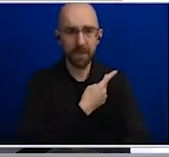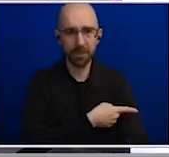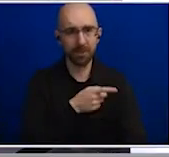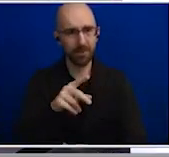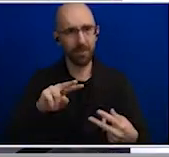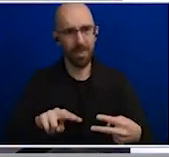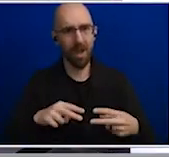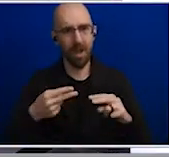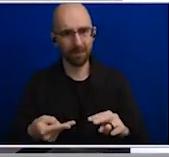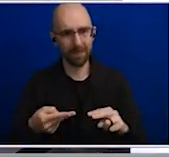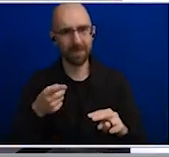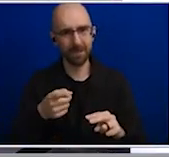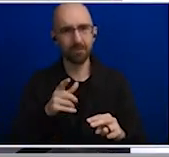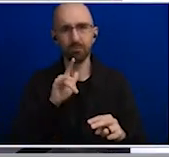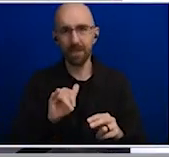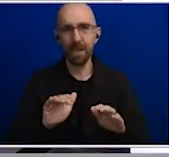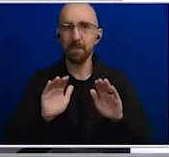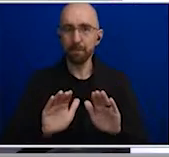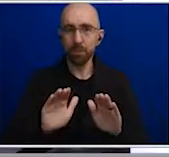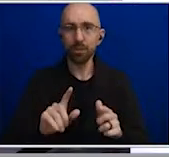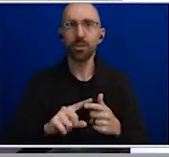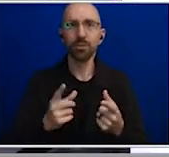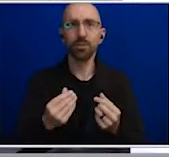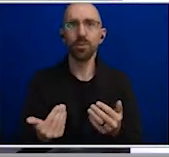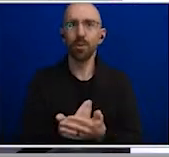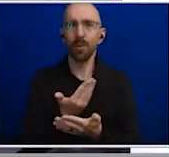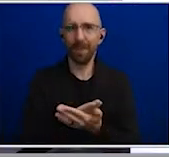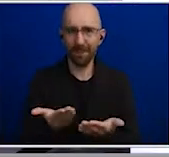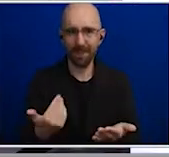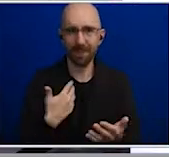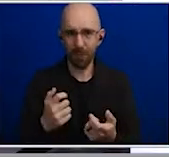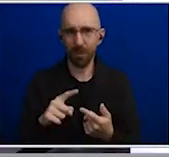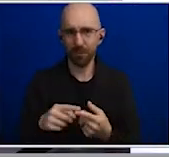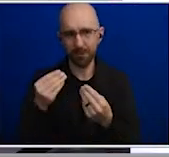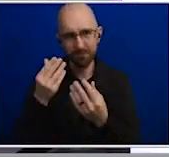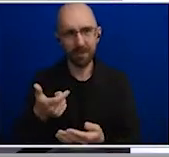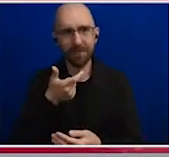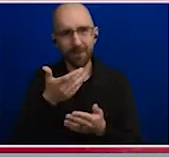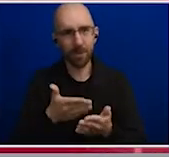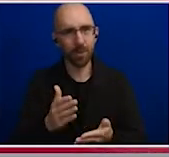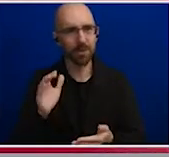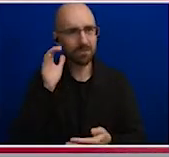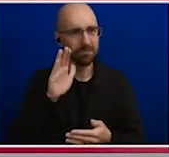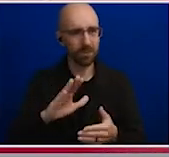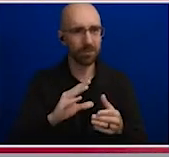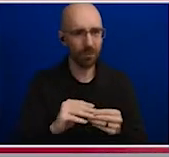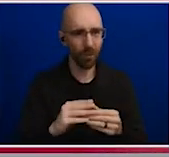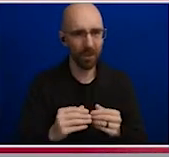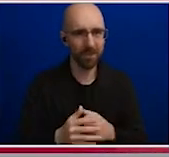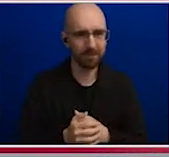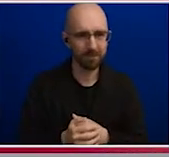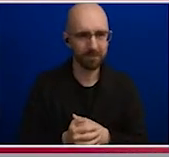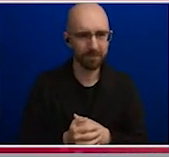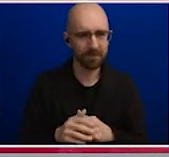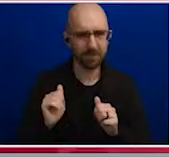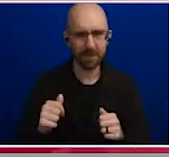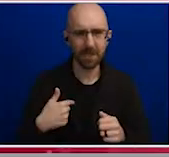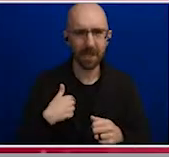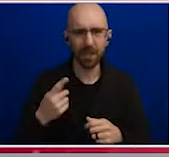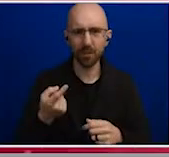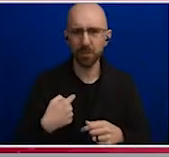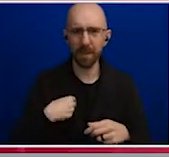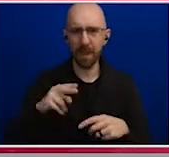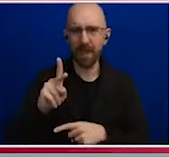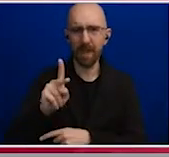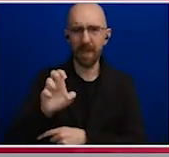You were really pushing to do new things, and I want to let our viewers listen to what you told your nurses. Can I just kind of use my knees for a minute? Of course you